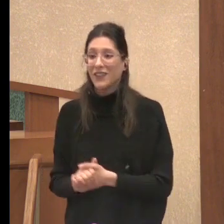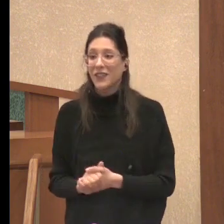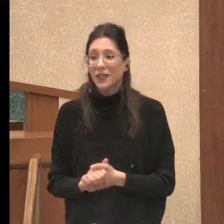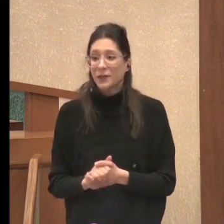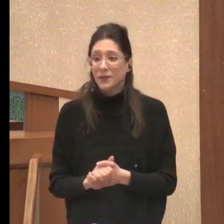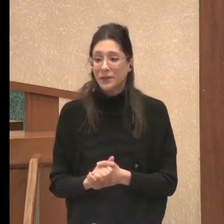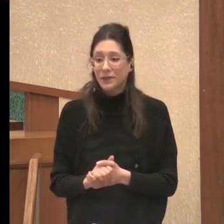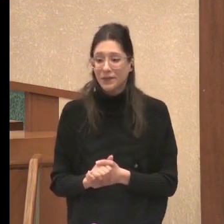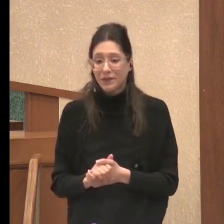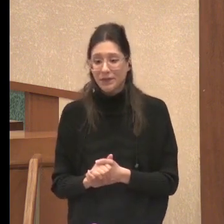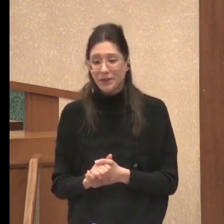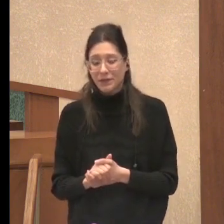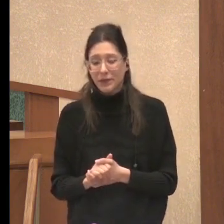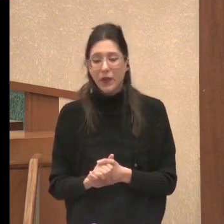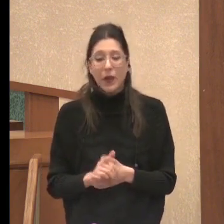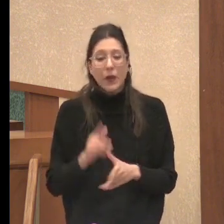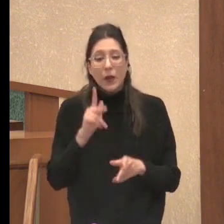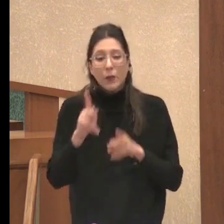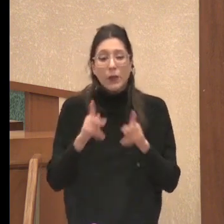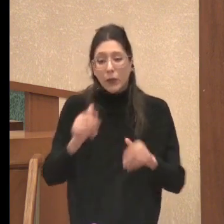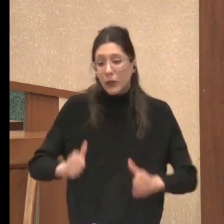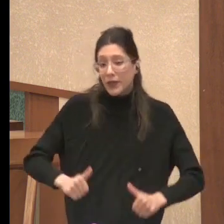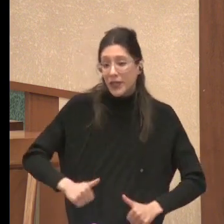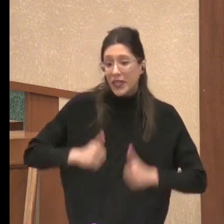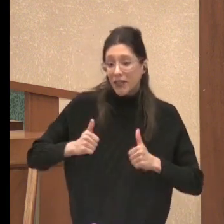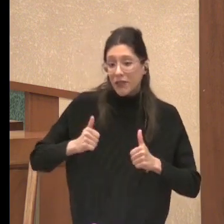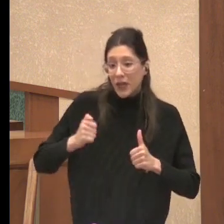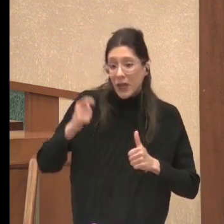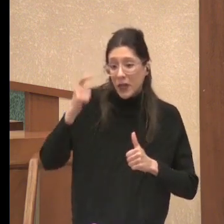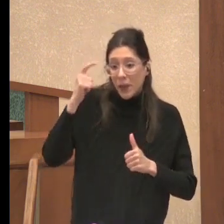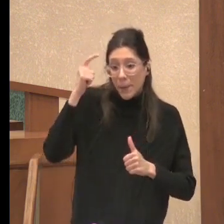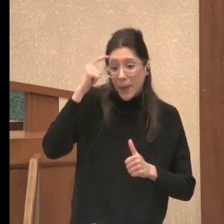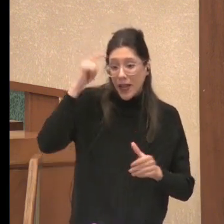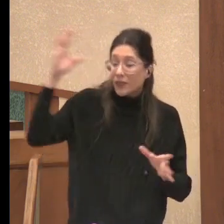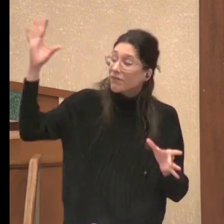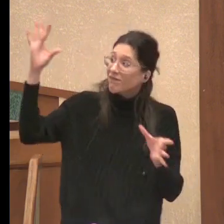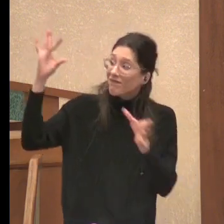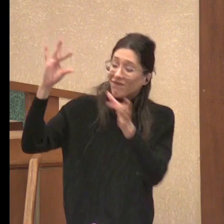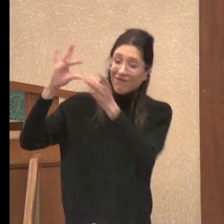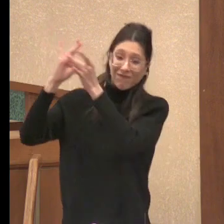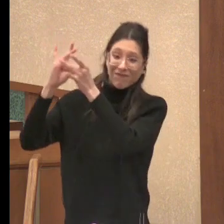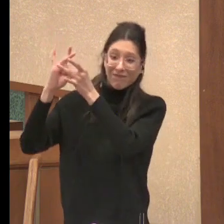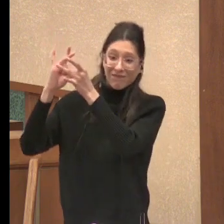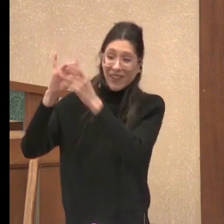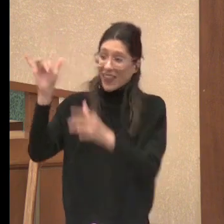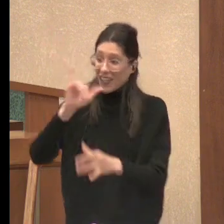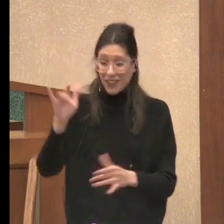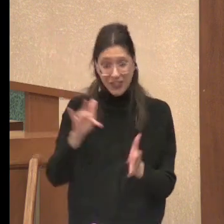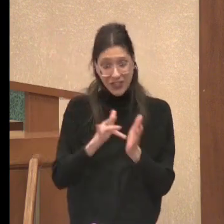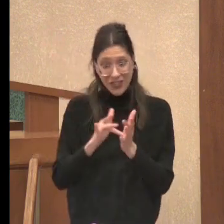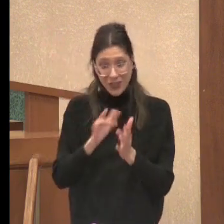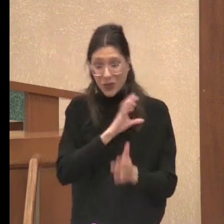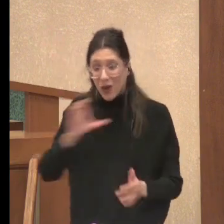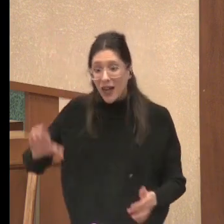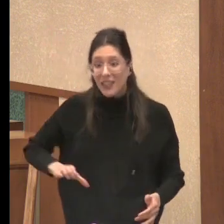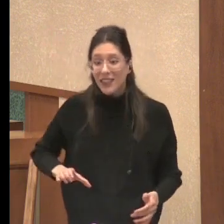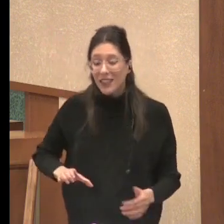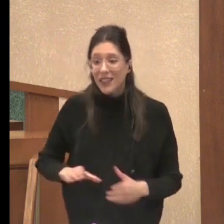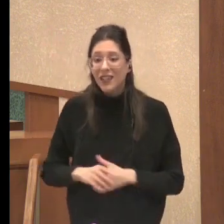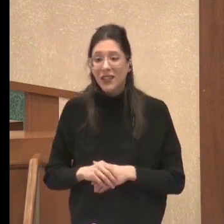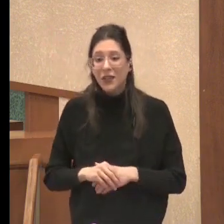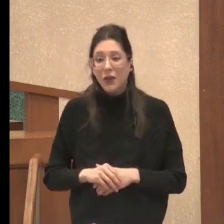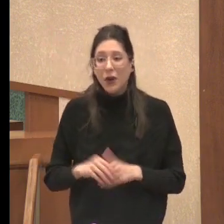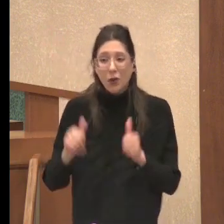world. People who live with their minds in sync with the mind of Christ are partakers